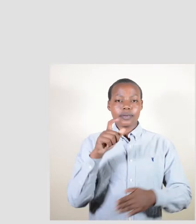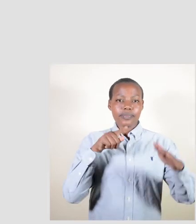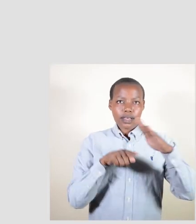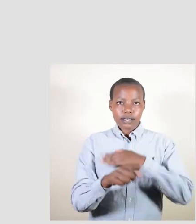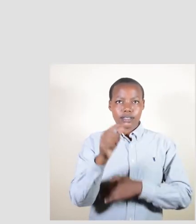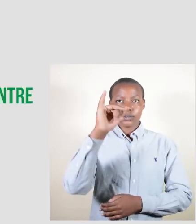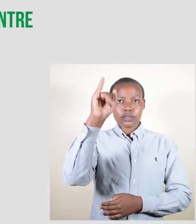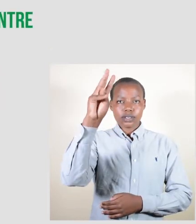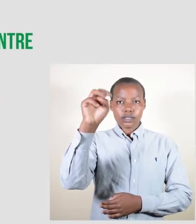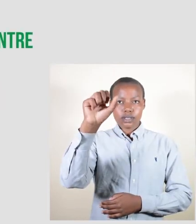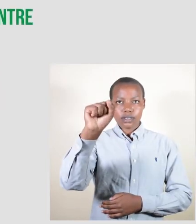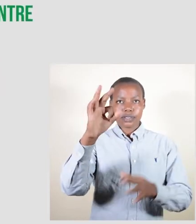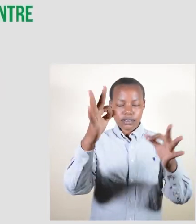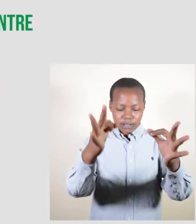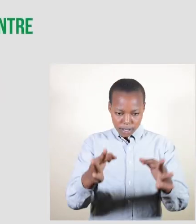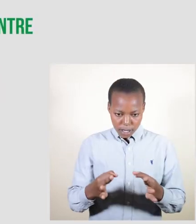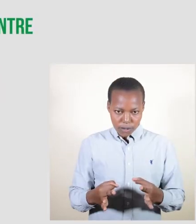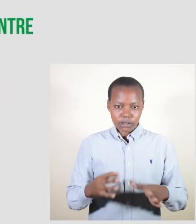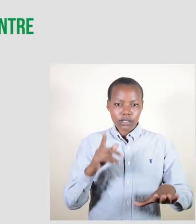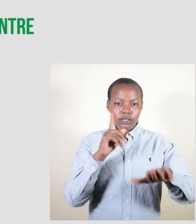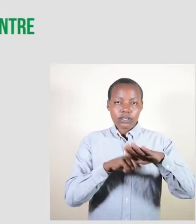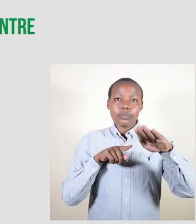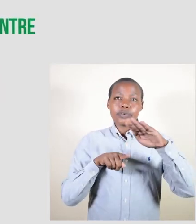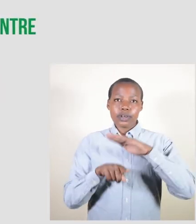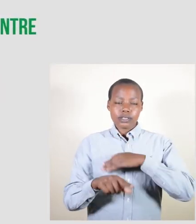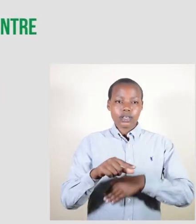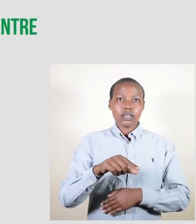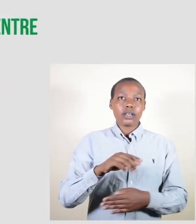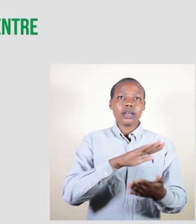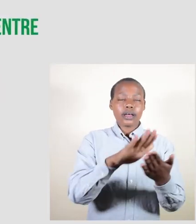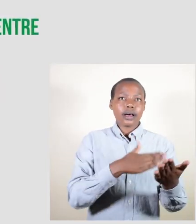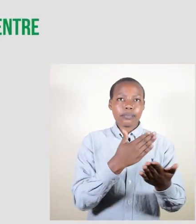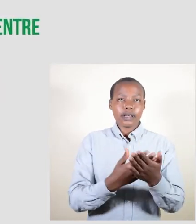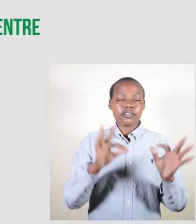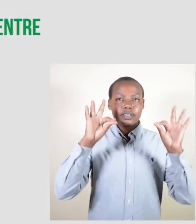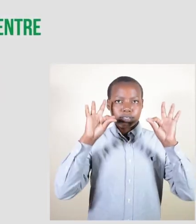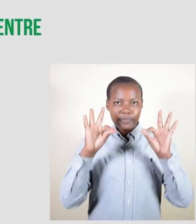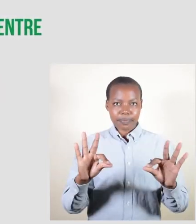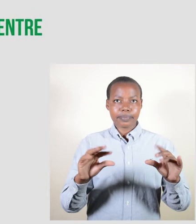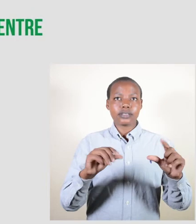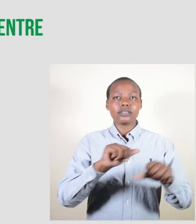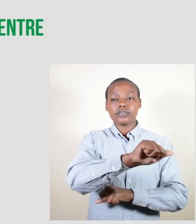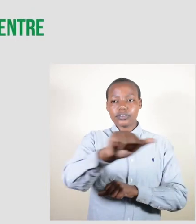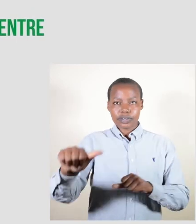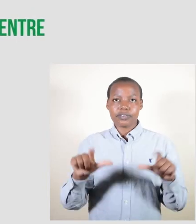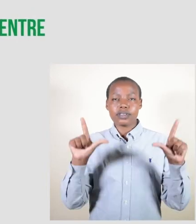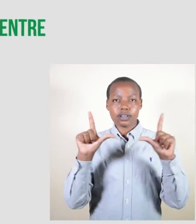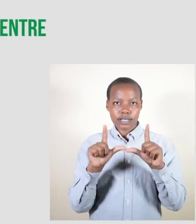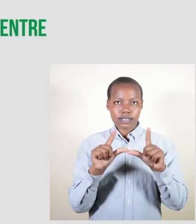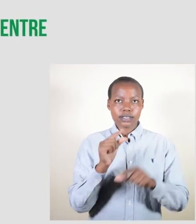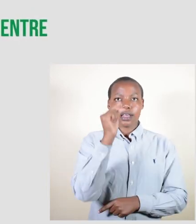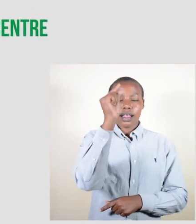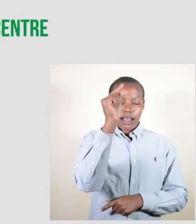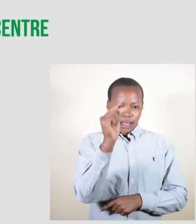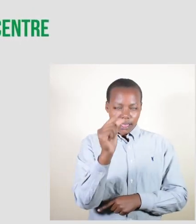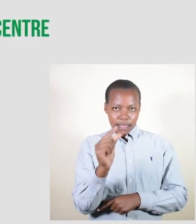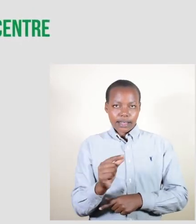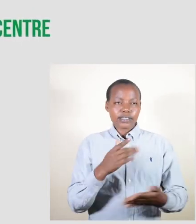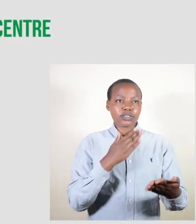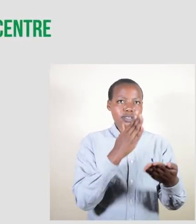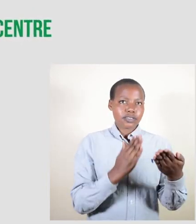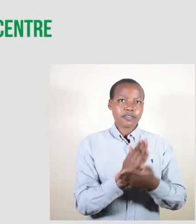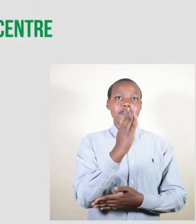www.ntsa.go.ke and logs into their team's account. Once logged in, goes to apply for smart driving license. The